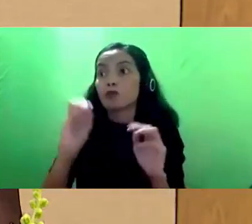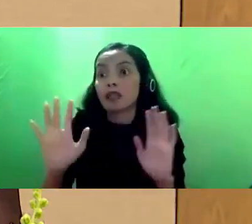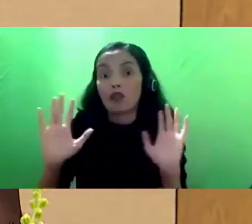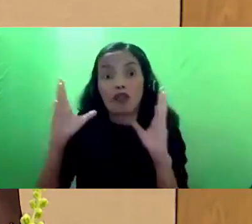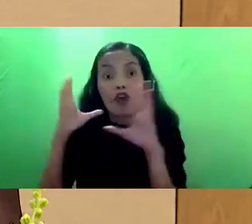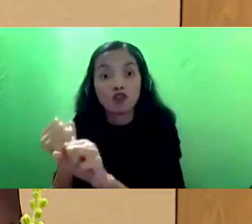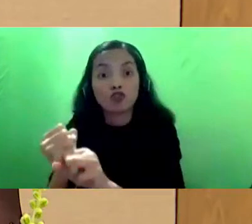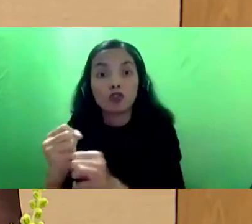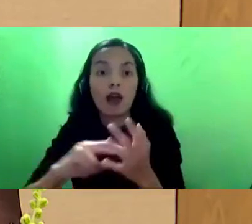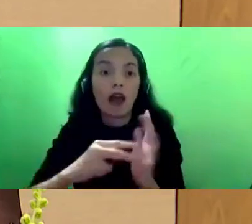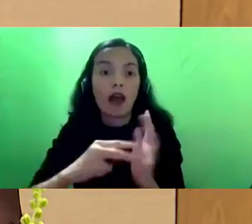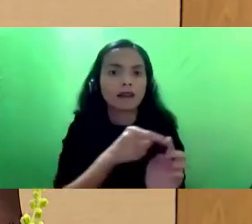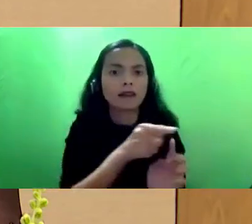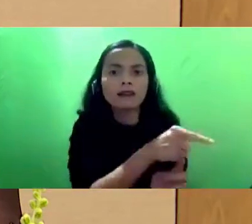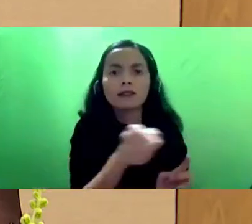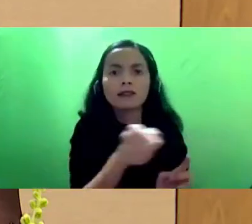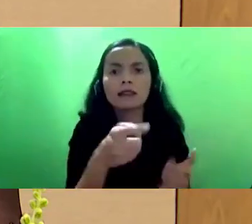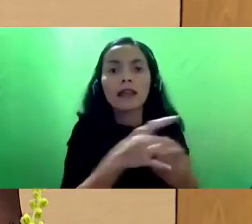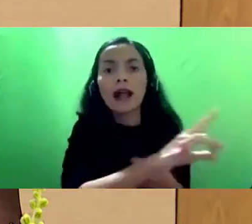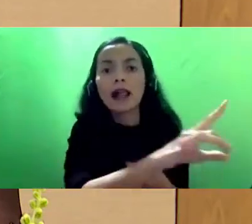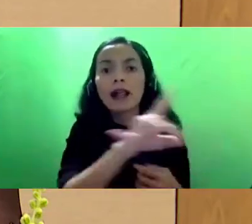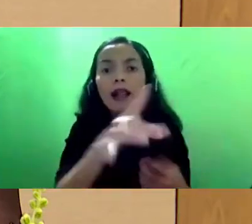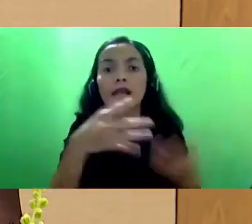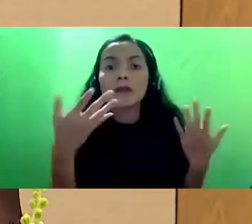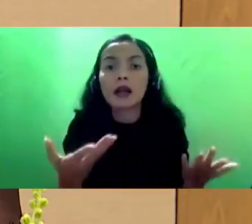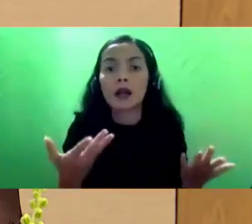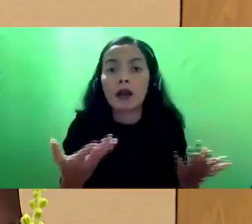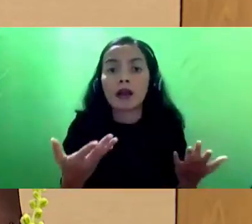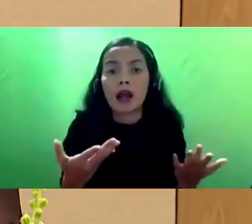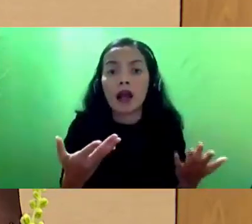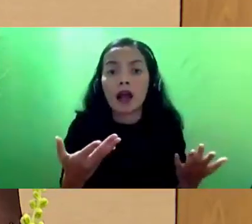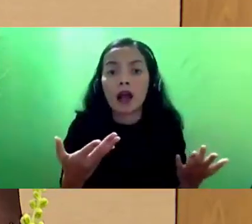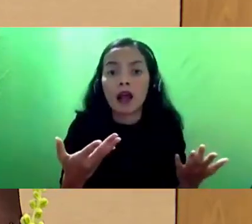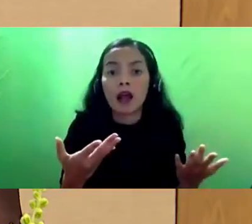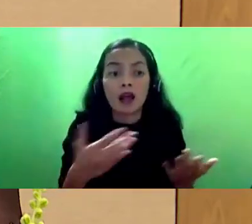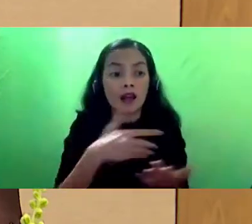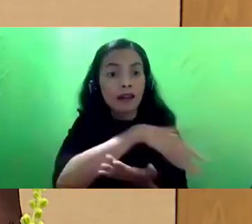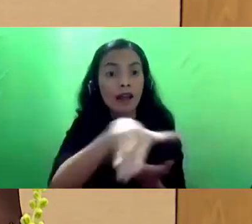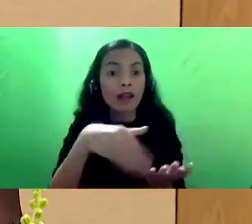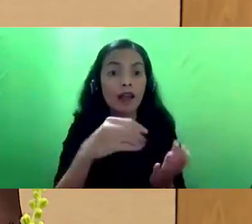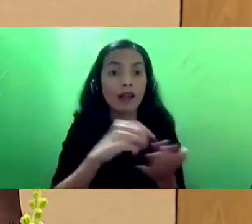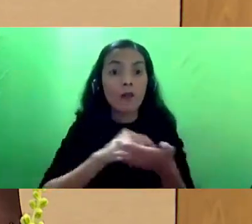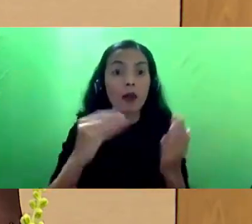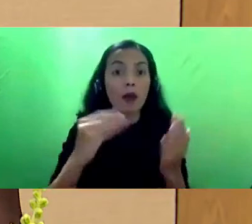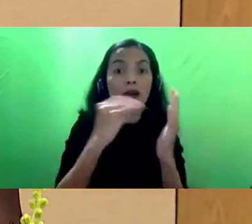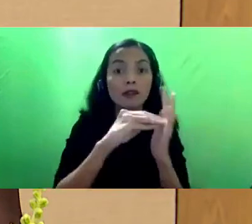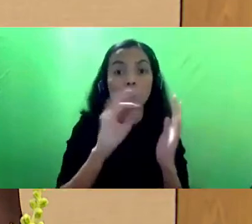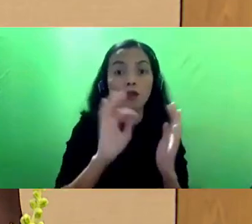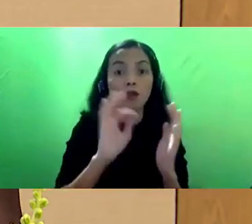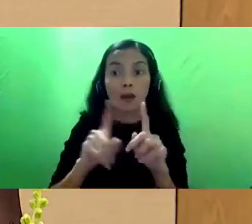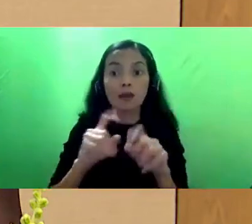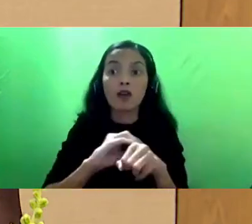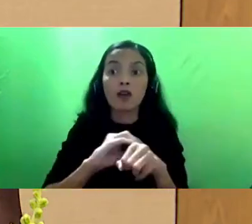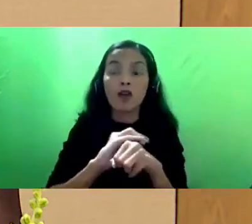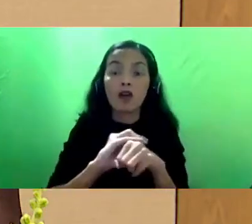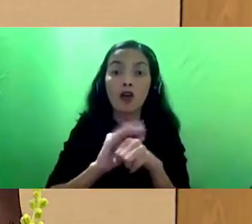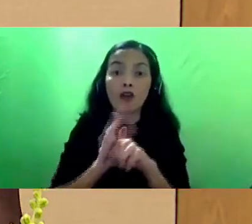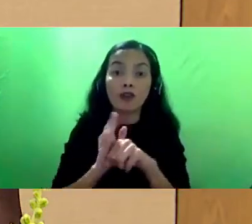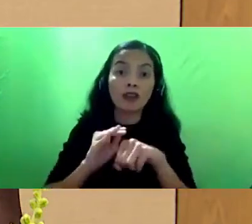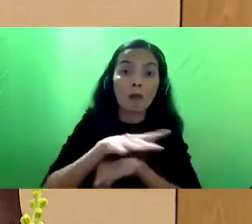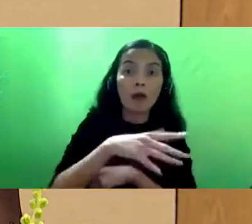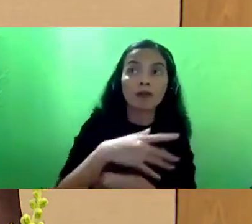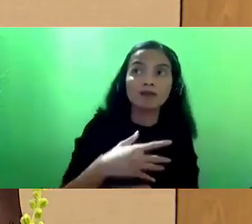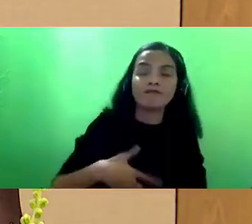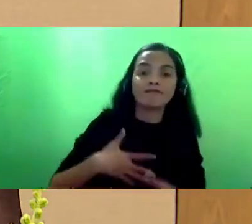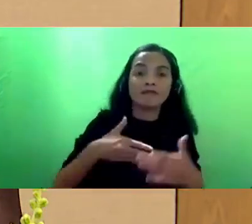to cover those that not in the database but affected by the pandemic. The second one, as I said